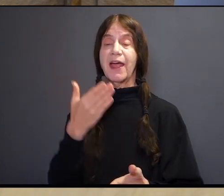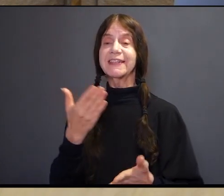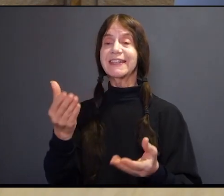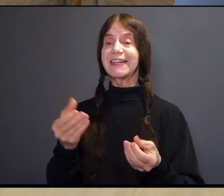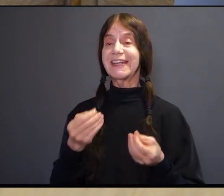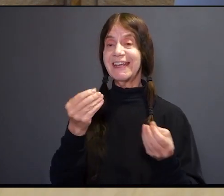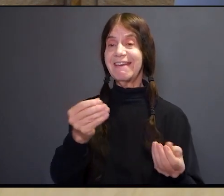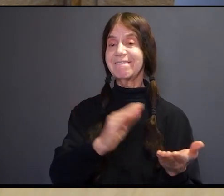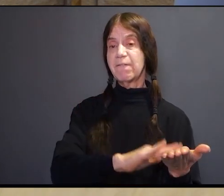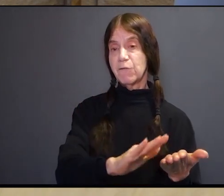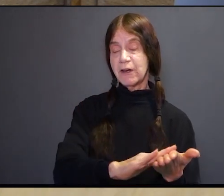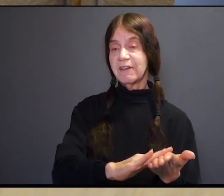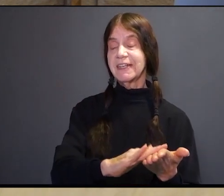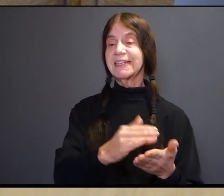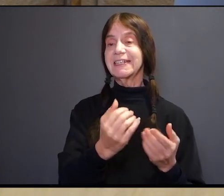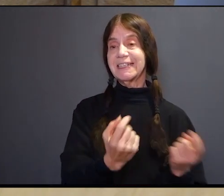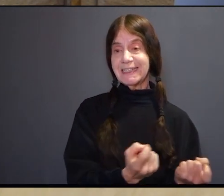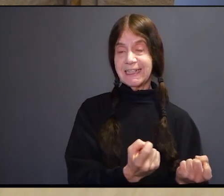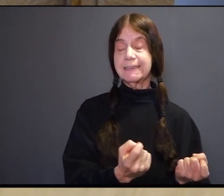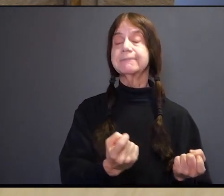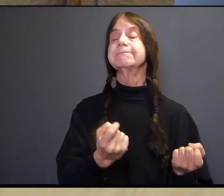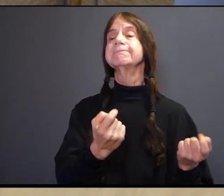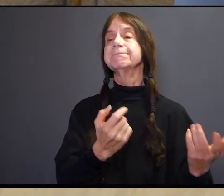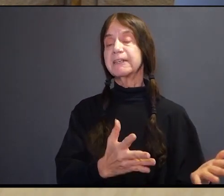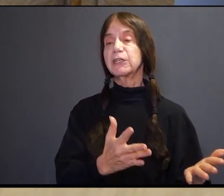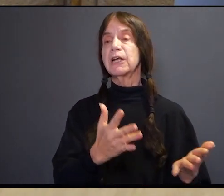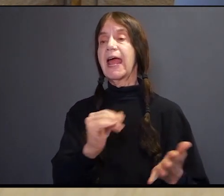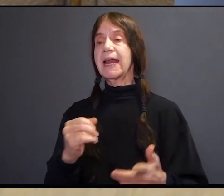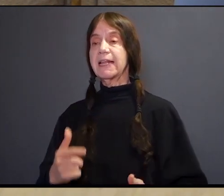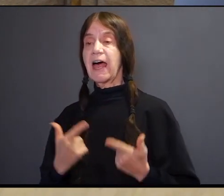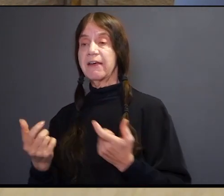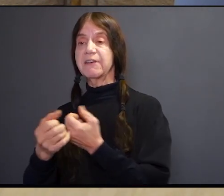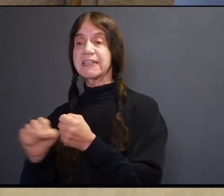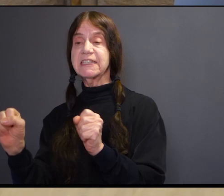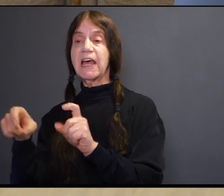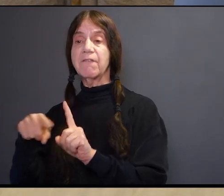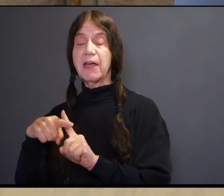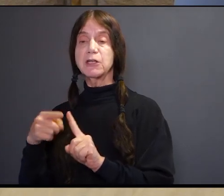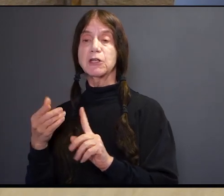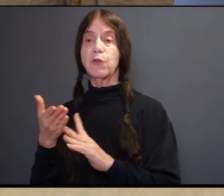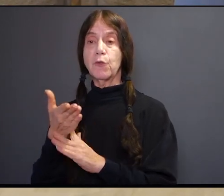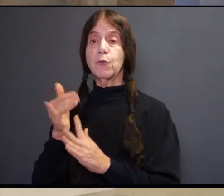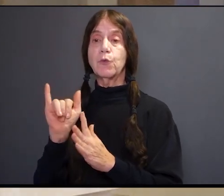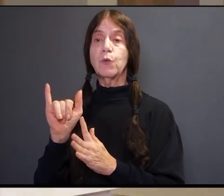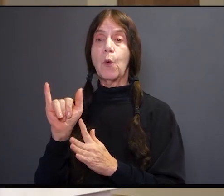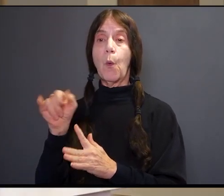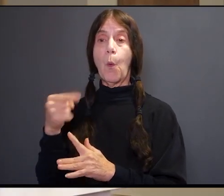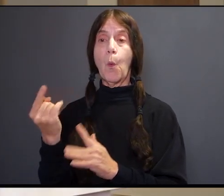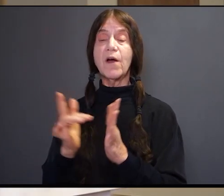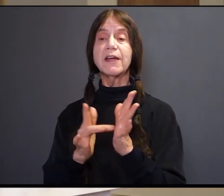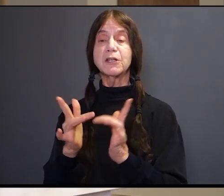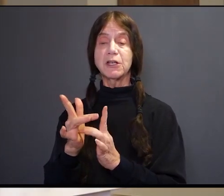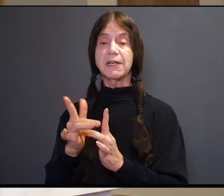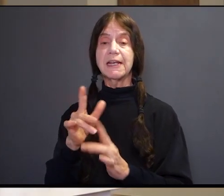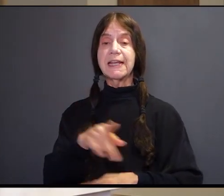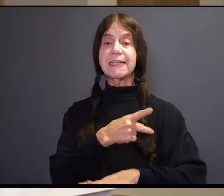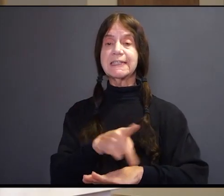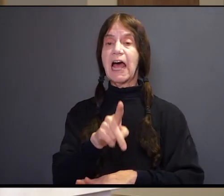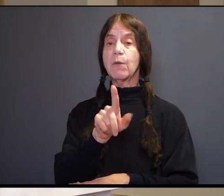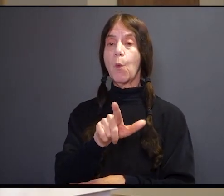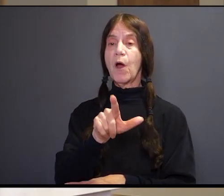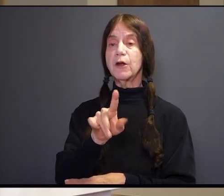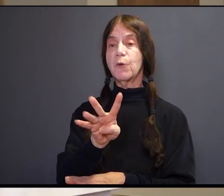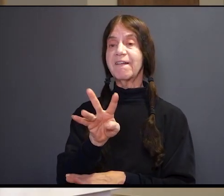sins, life, and salvation that come to us in Jesus. Psalm